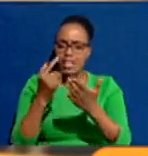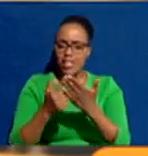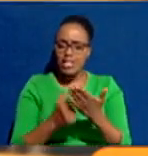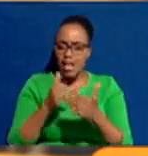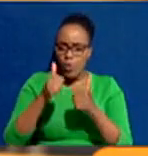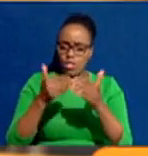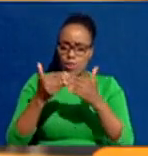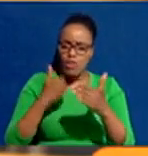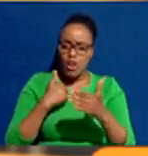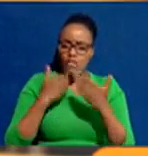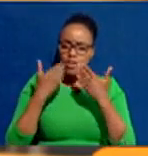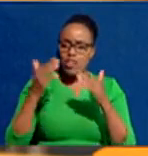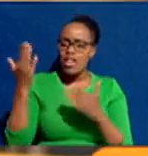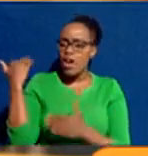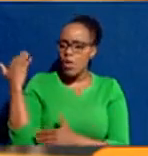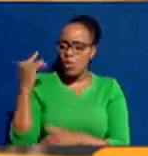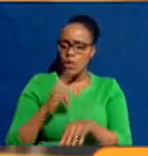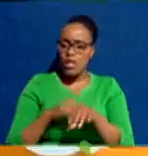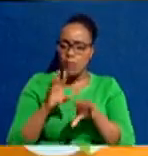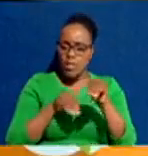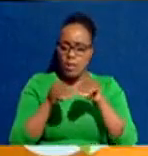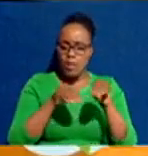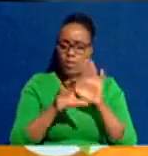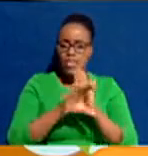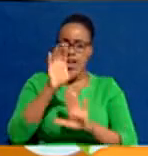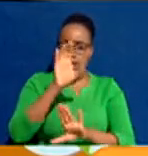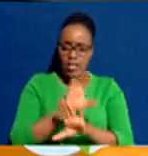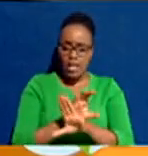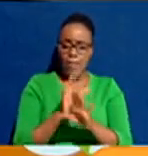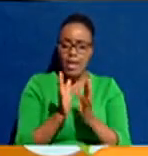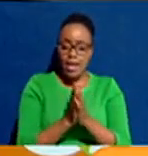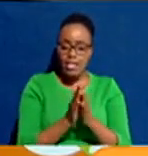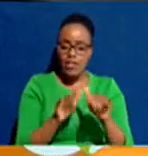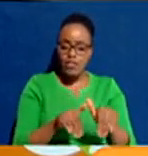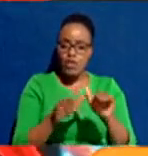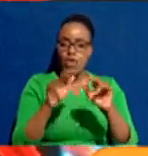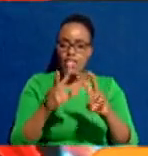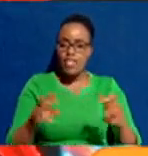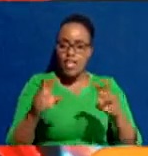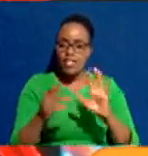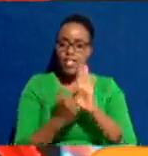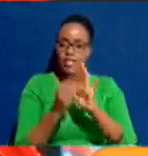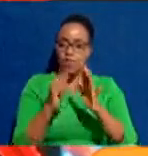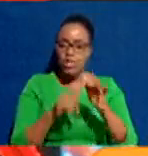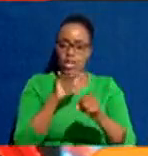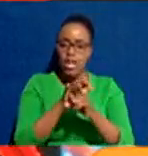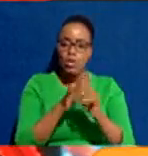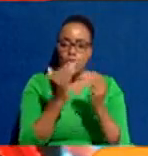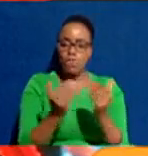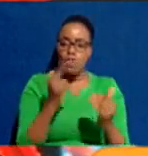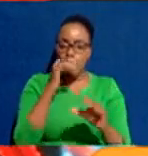was had quite a bit during the development of this curriculum. And following research that showed a lot of children